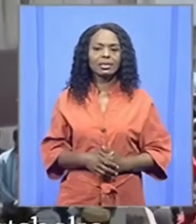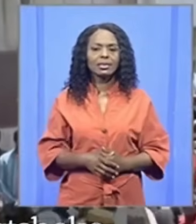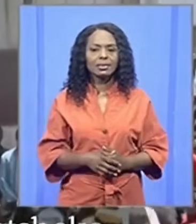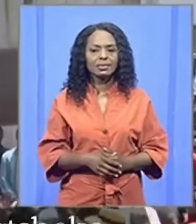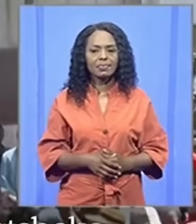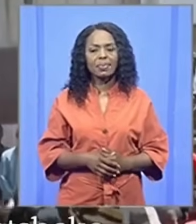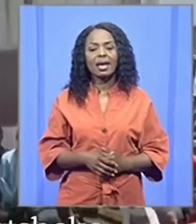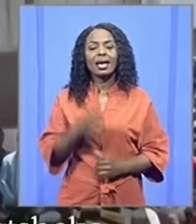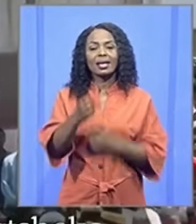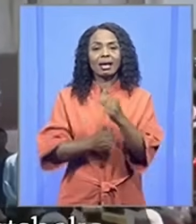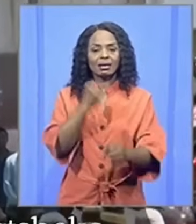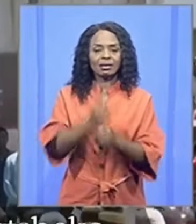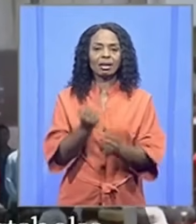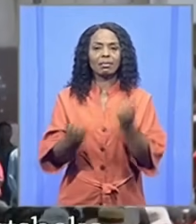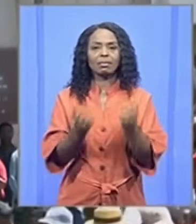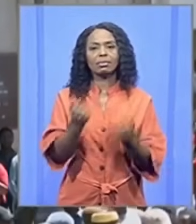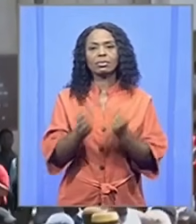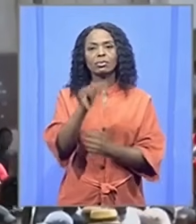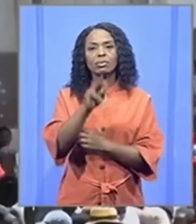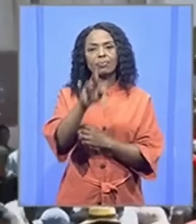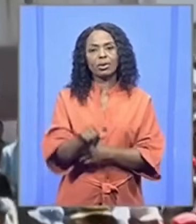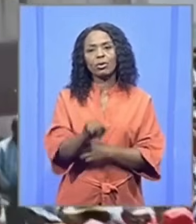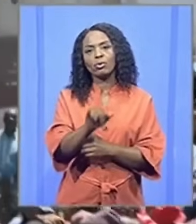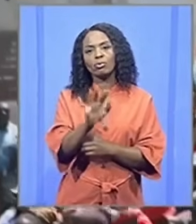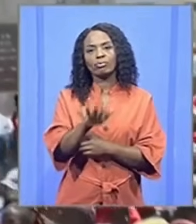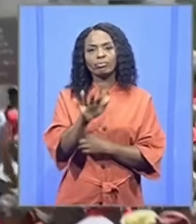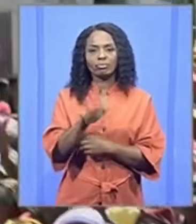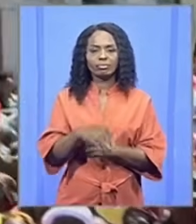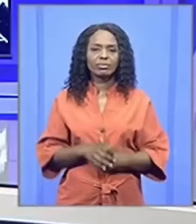o tlang ka Phukwi a le 15.